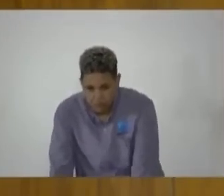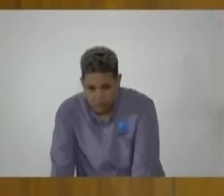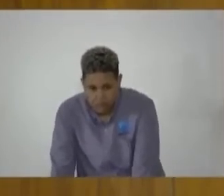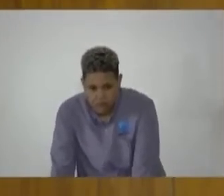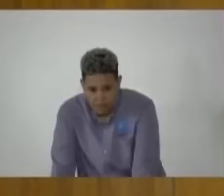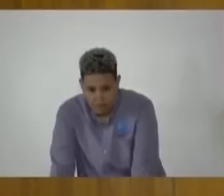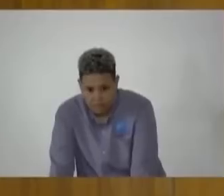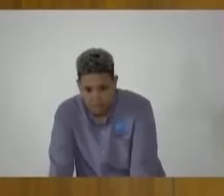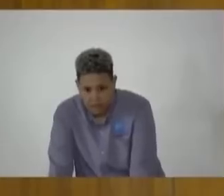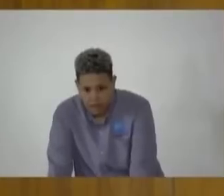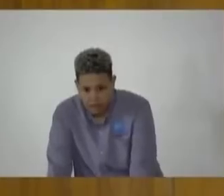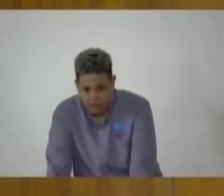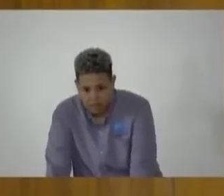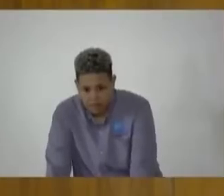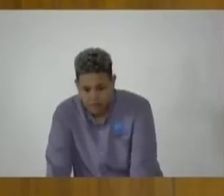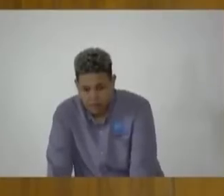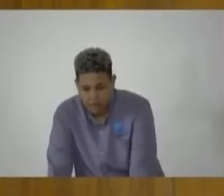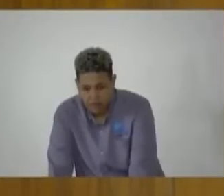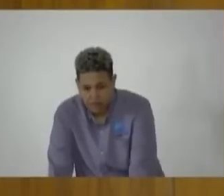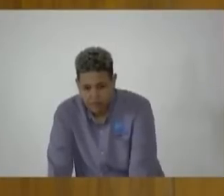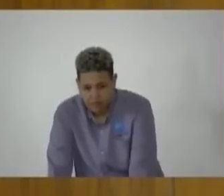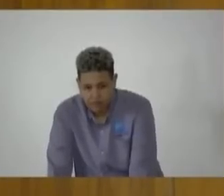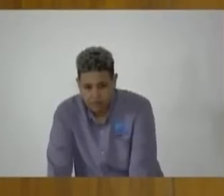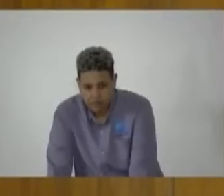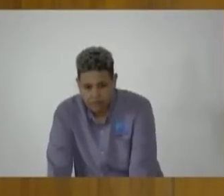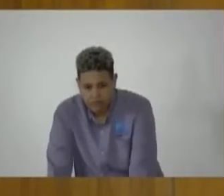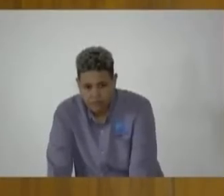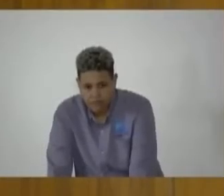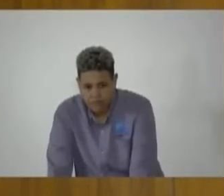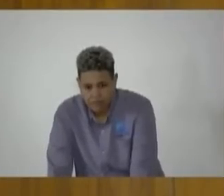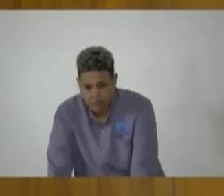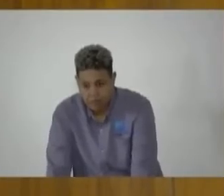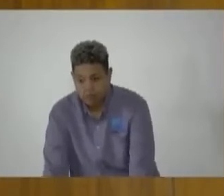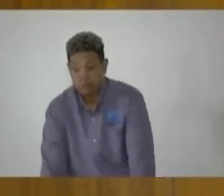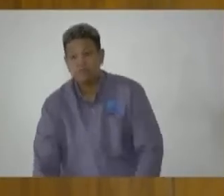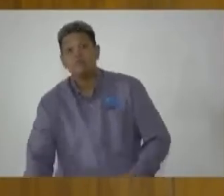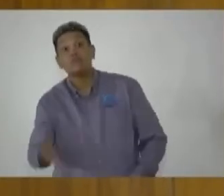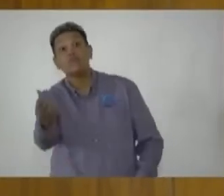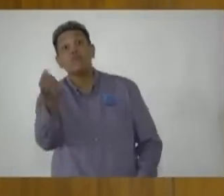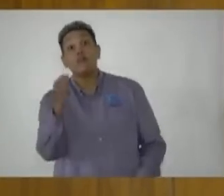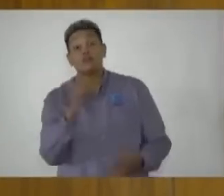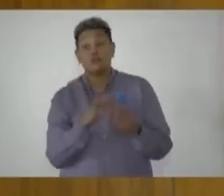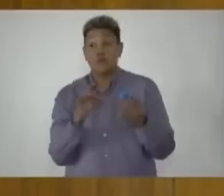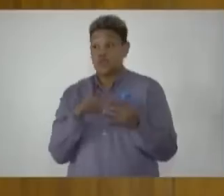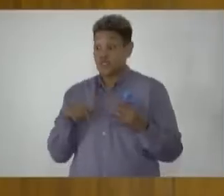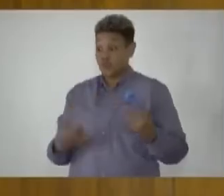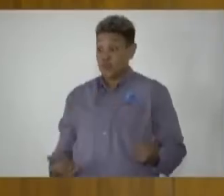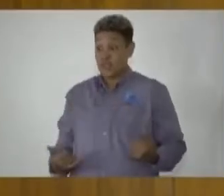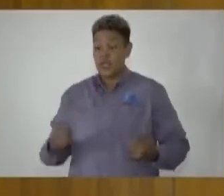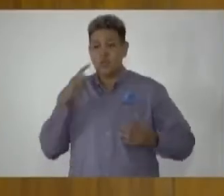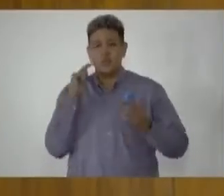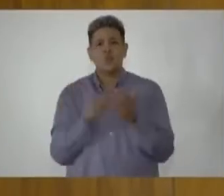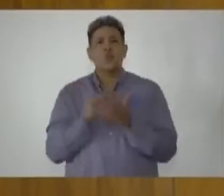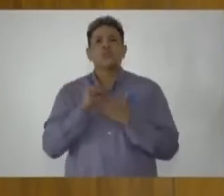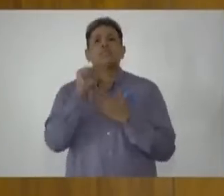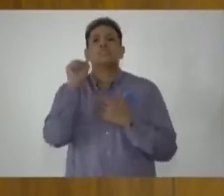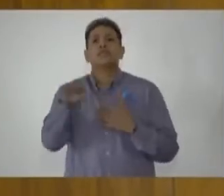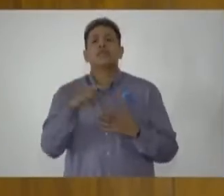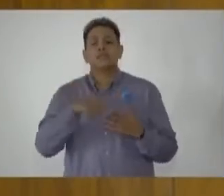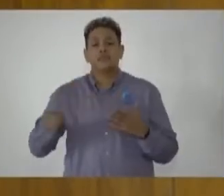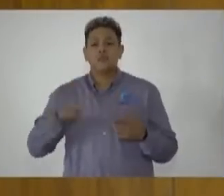I just got this motion today. The notice was sent out this week. But in terms of